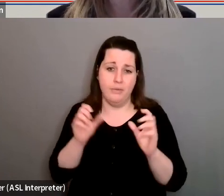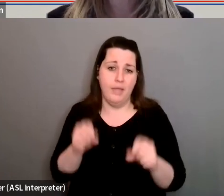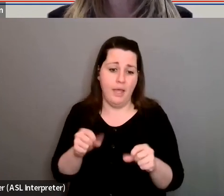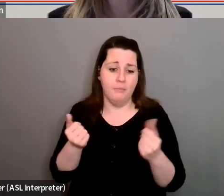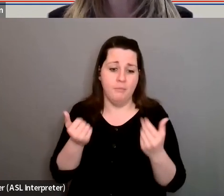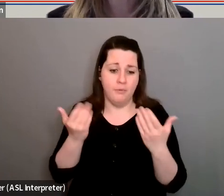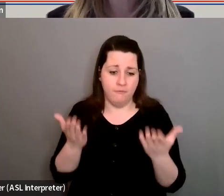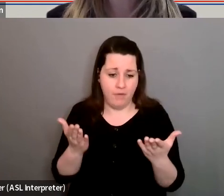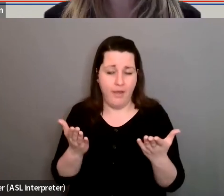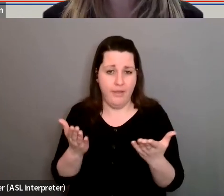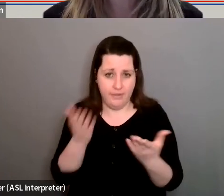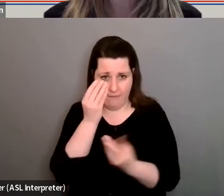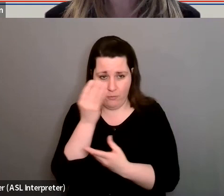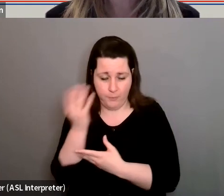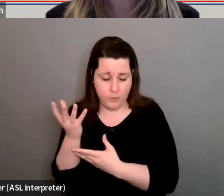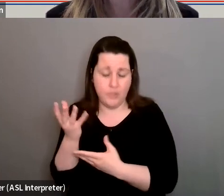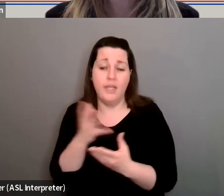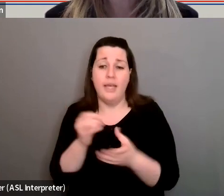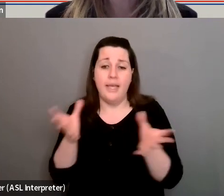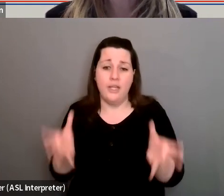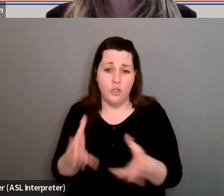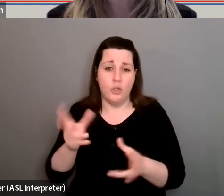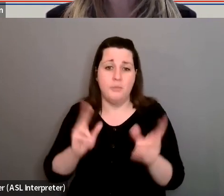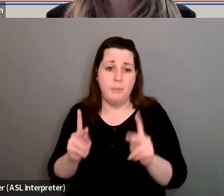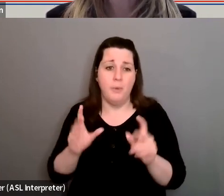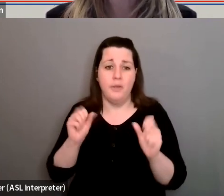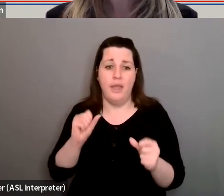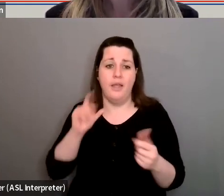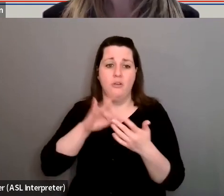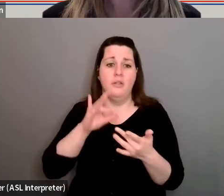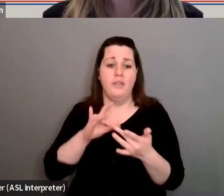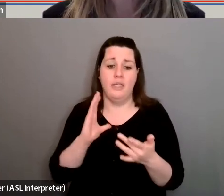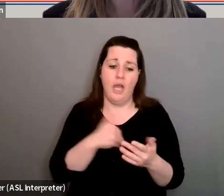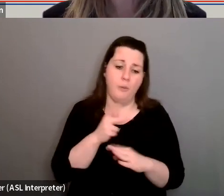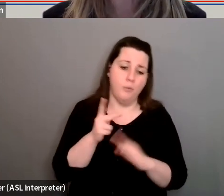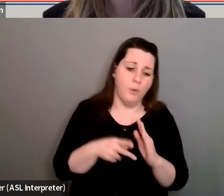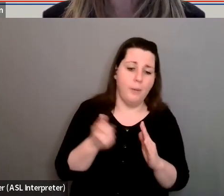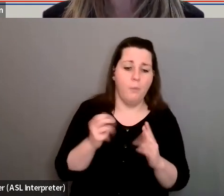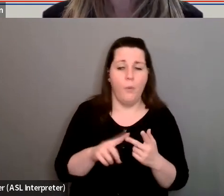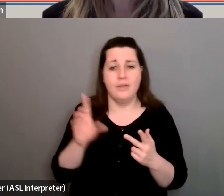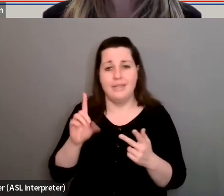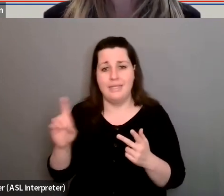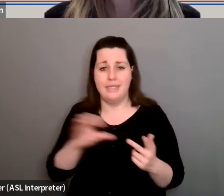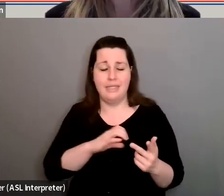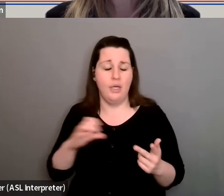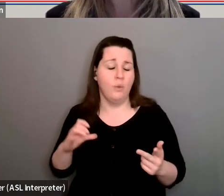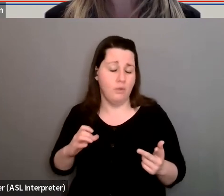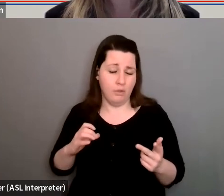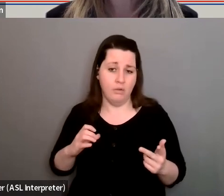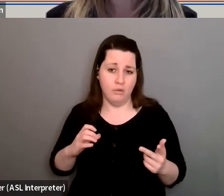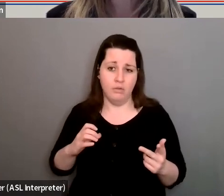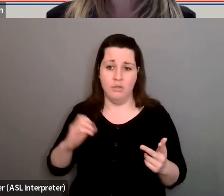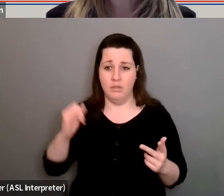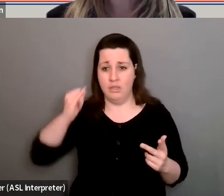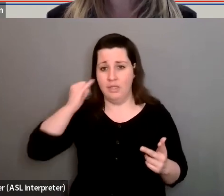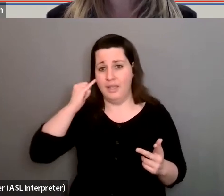information about this program to everybody, and encourage everybody to reach out either to our program or the DD Council if